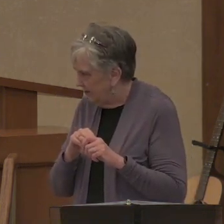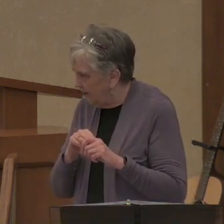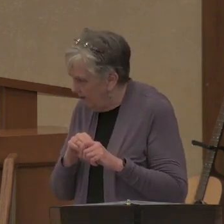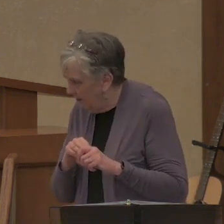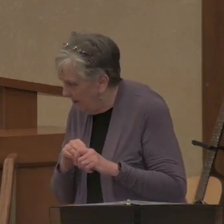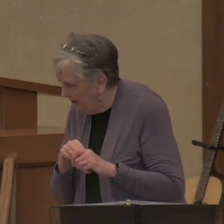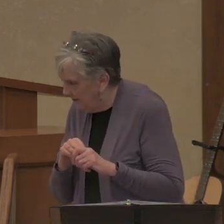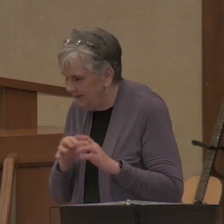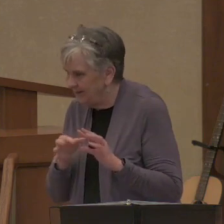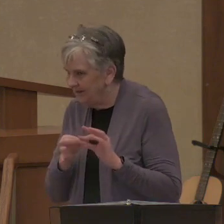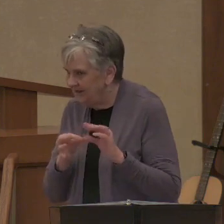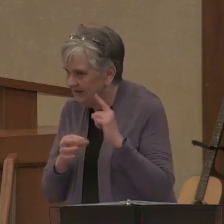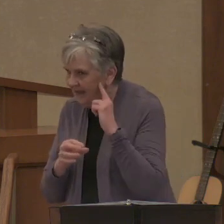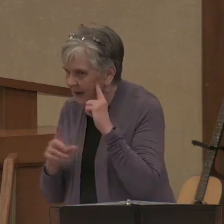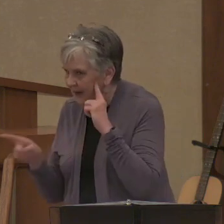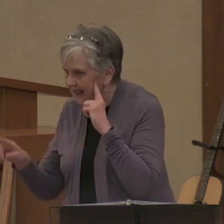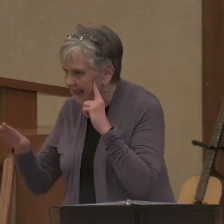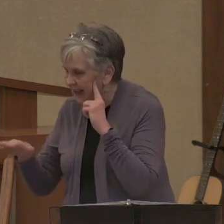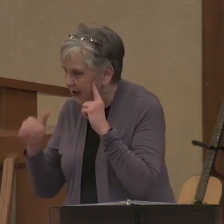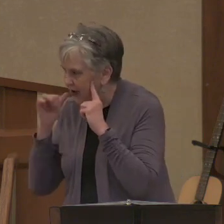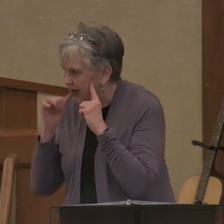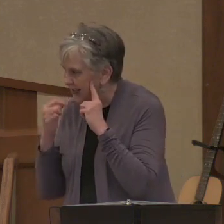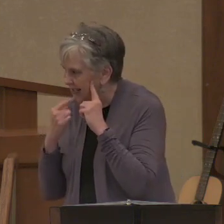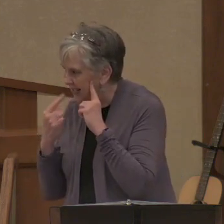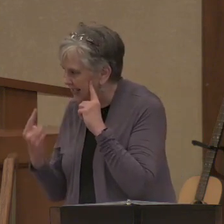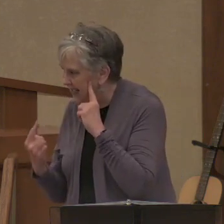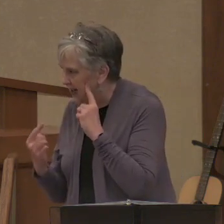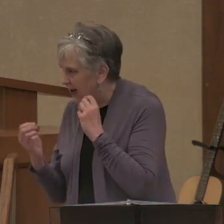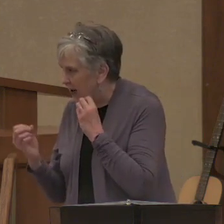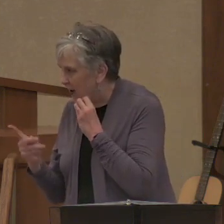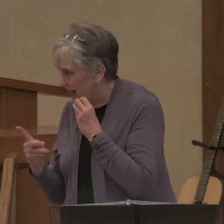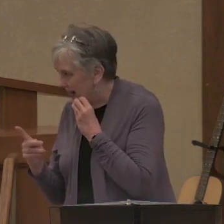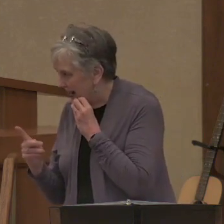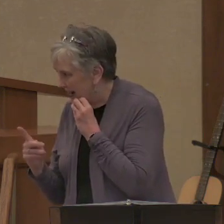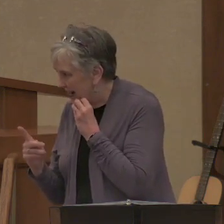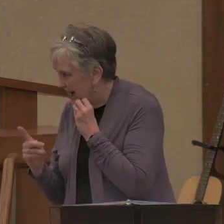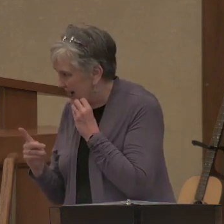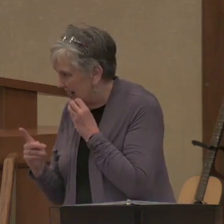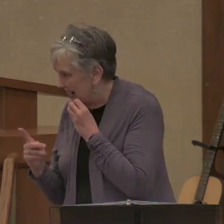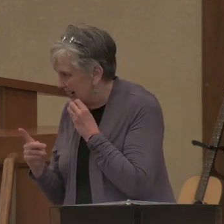It's like a type of soda. I drank it and it was blue before. Okay. Yep.